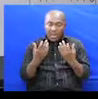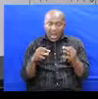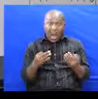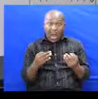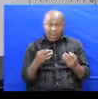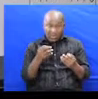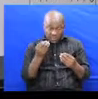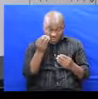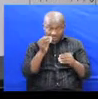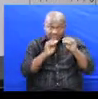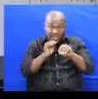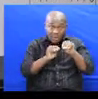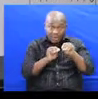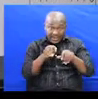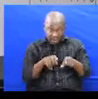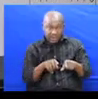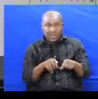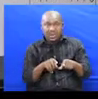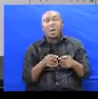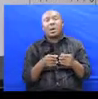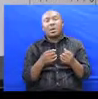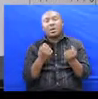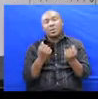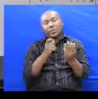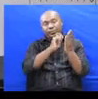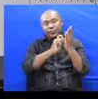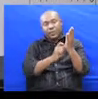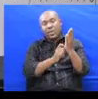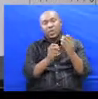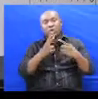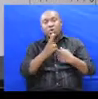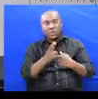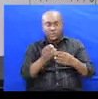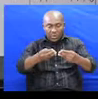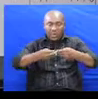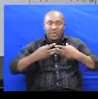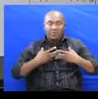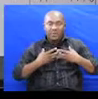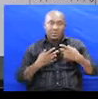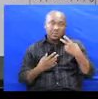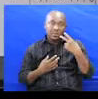to calculate it? Then we go for solution. We are given